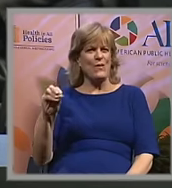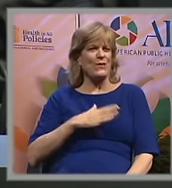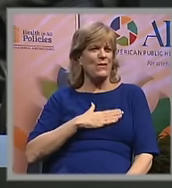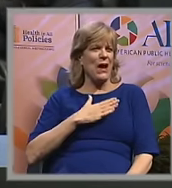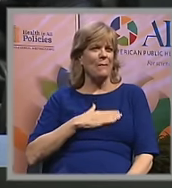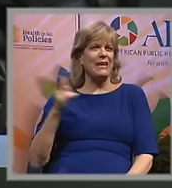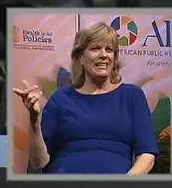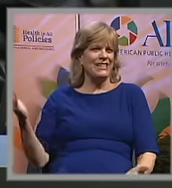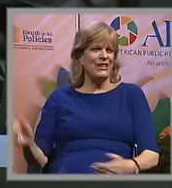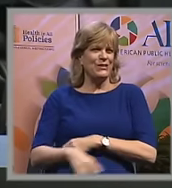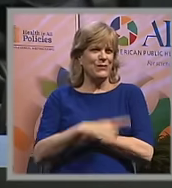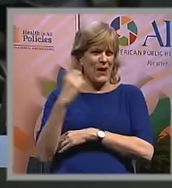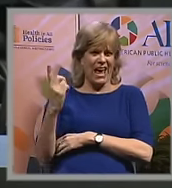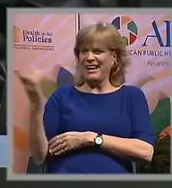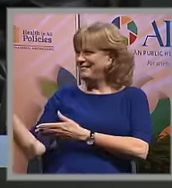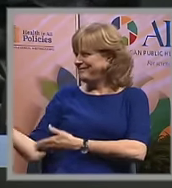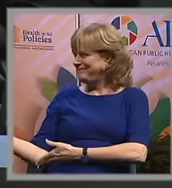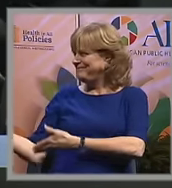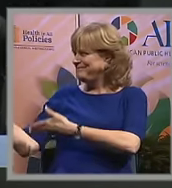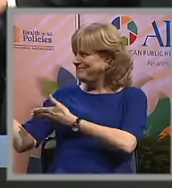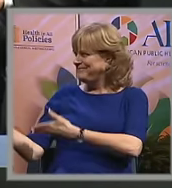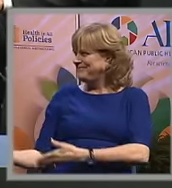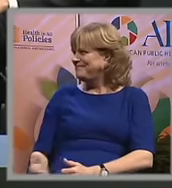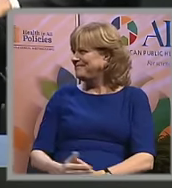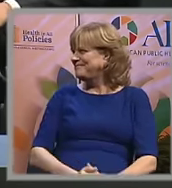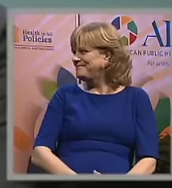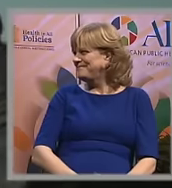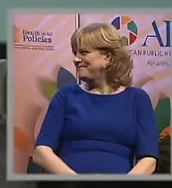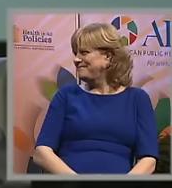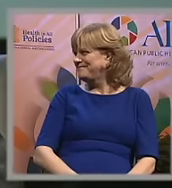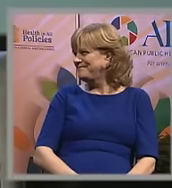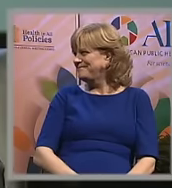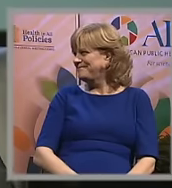today. I wish I was a doctor.